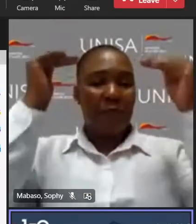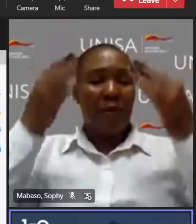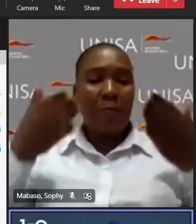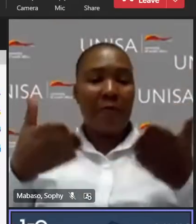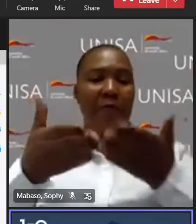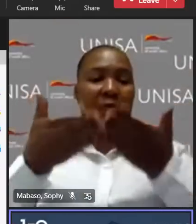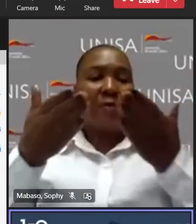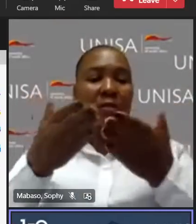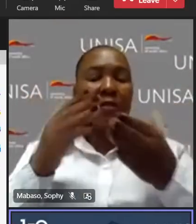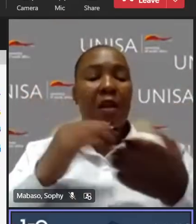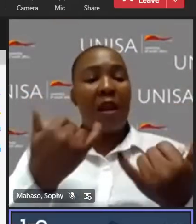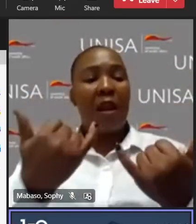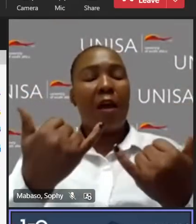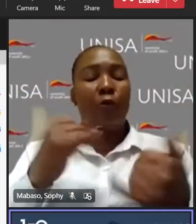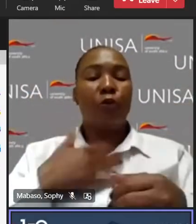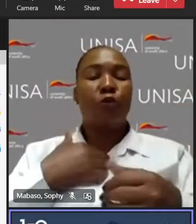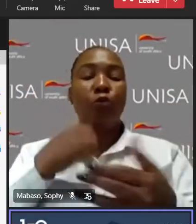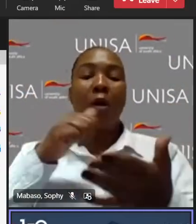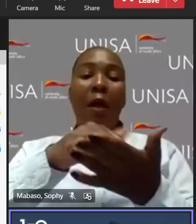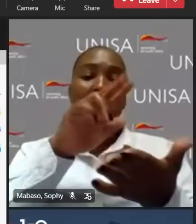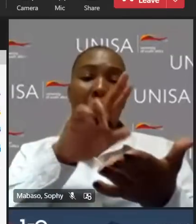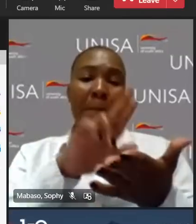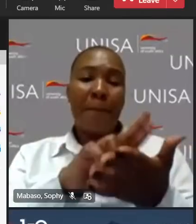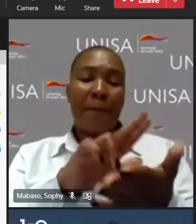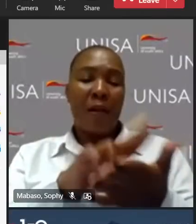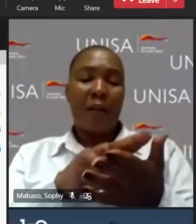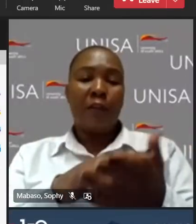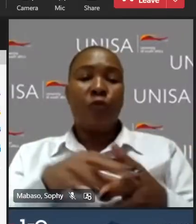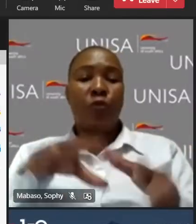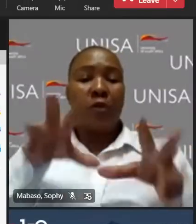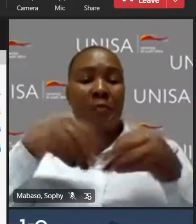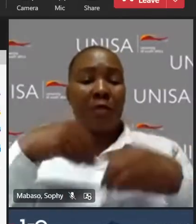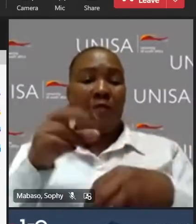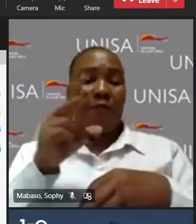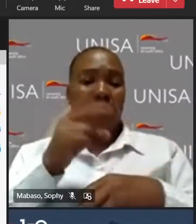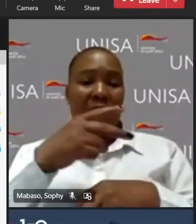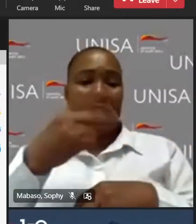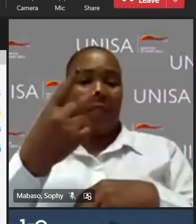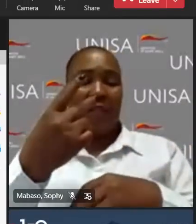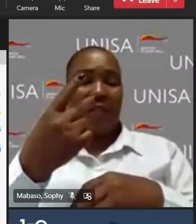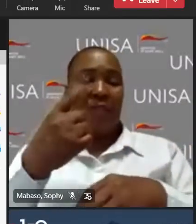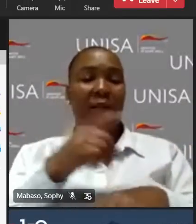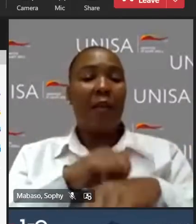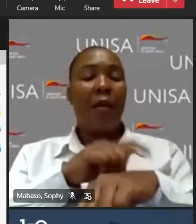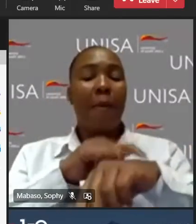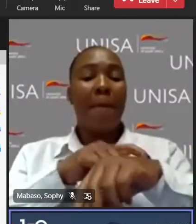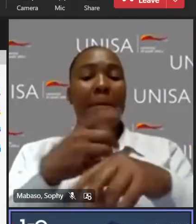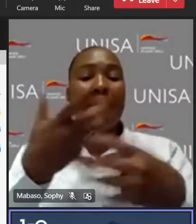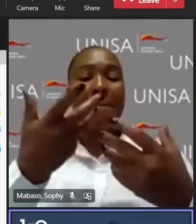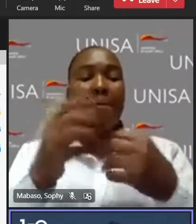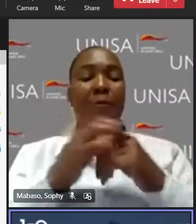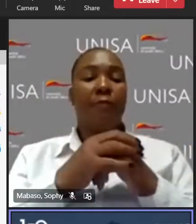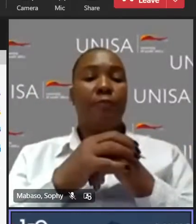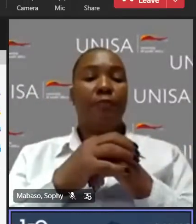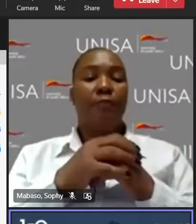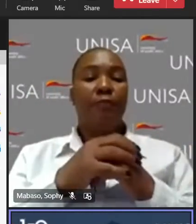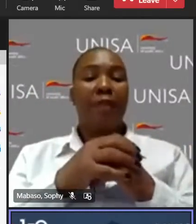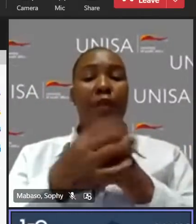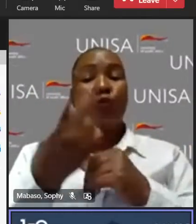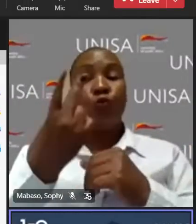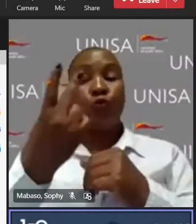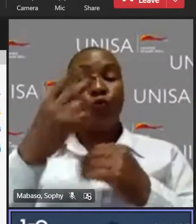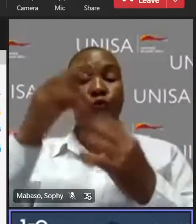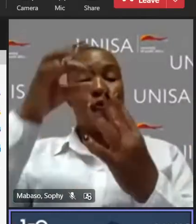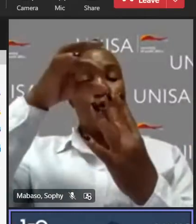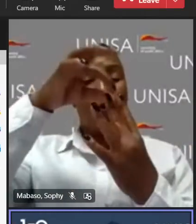to apply for readmission, There's two options. If you